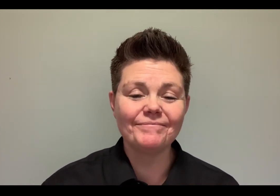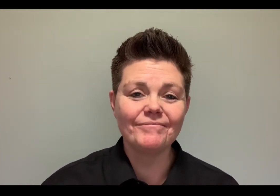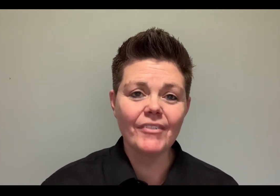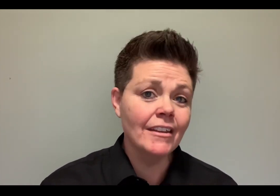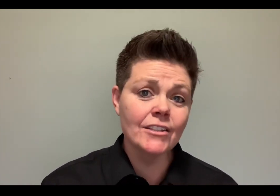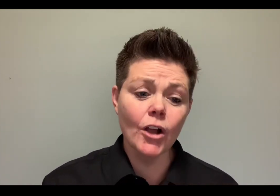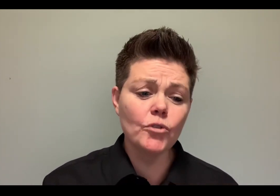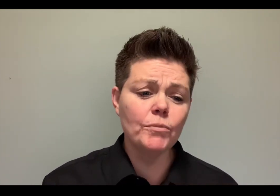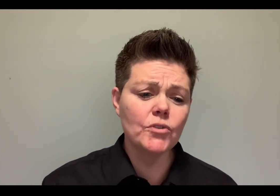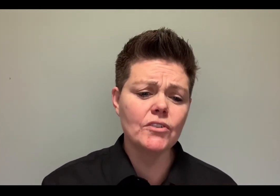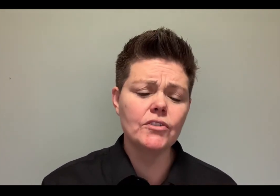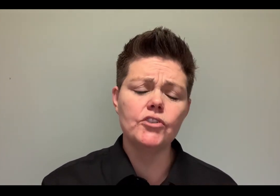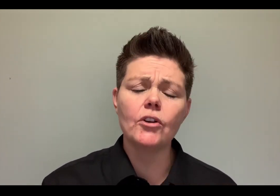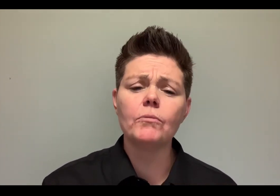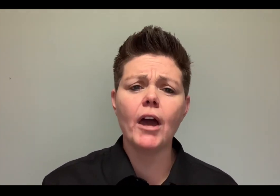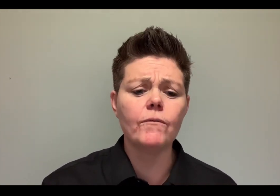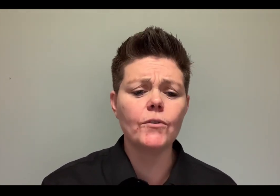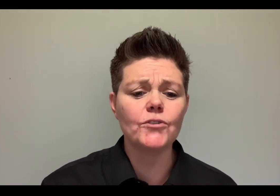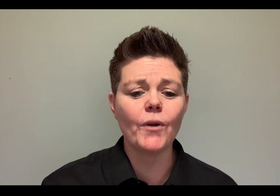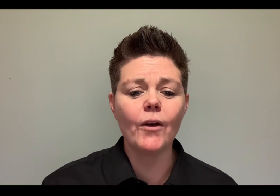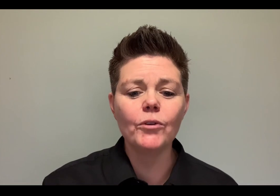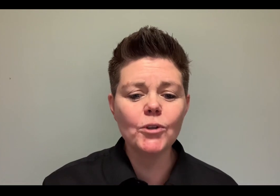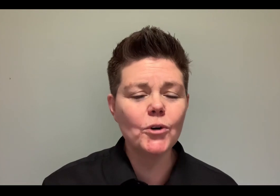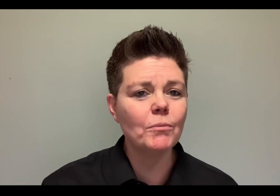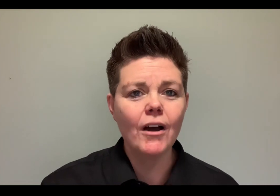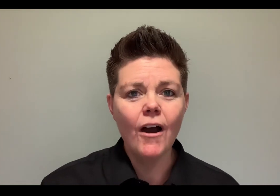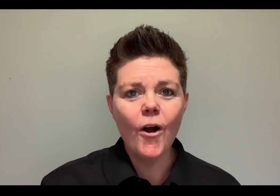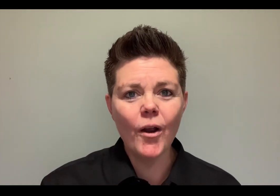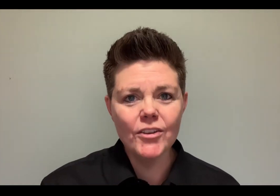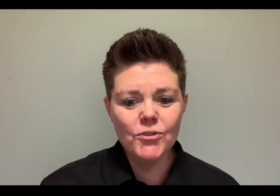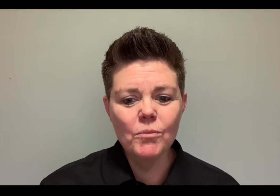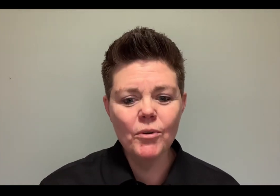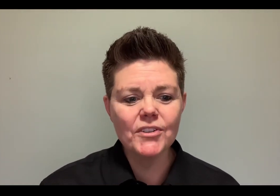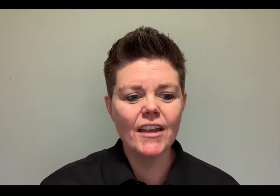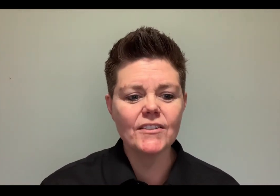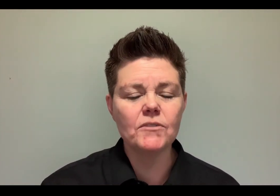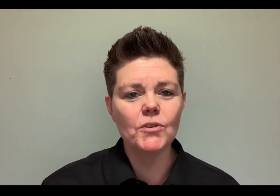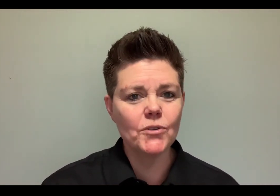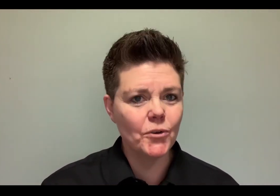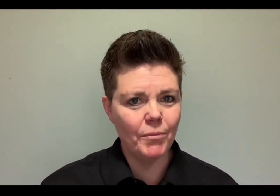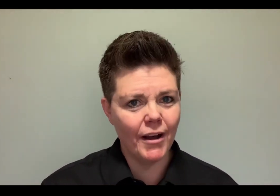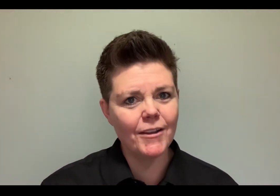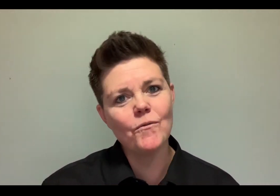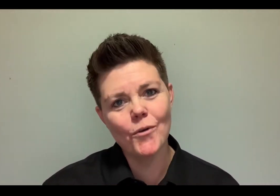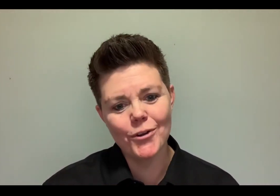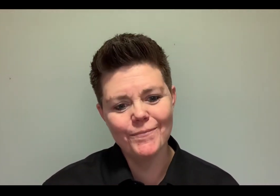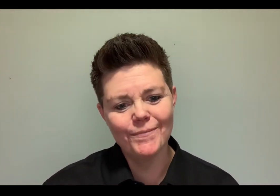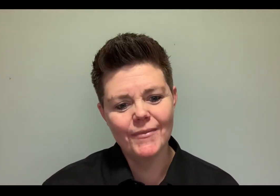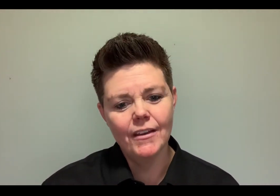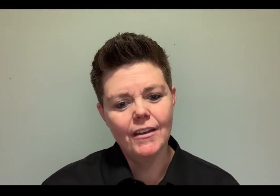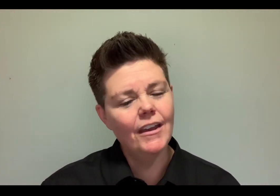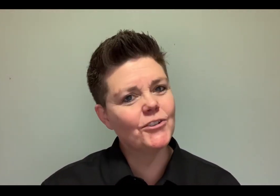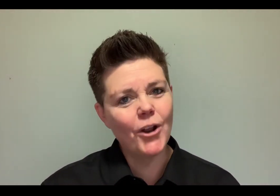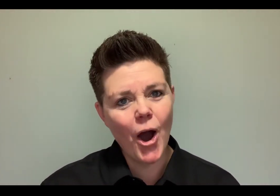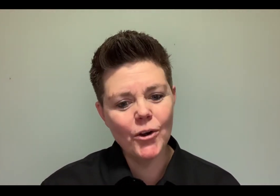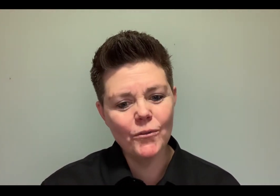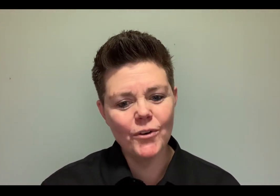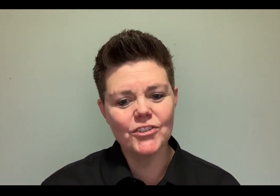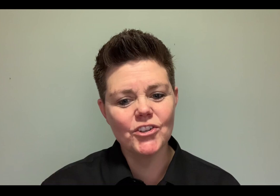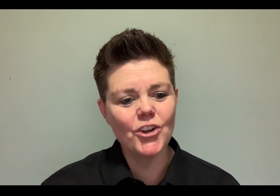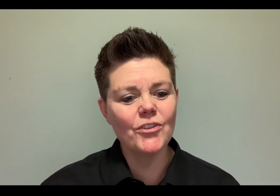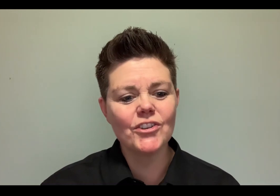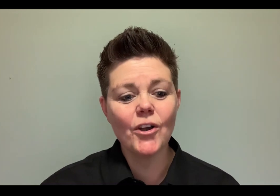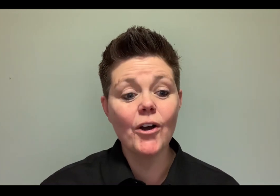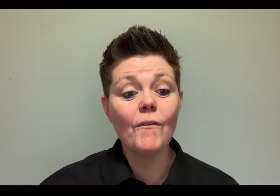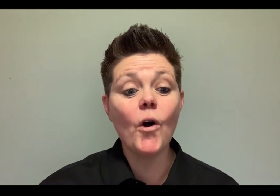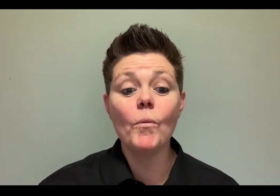Song. His contributions to charitable efforts around the globe are as numerous as his musical body of work. It's an honor for us